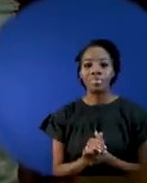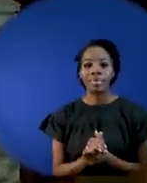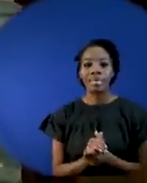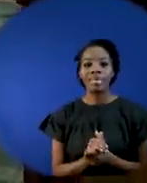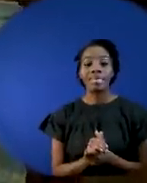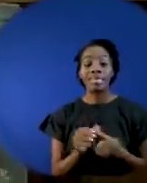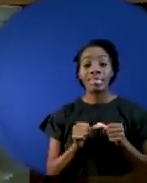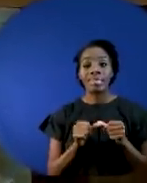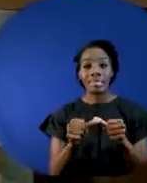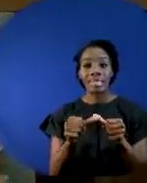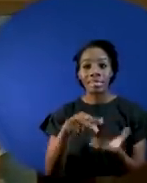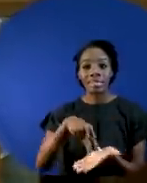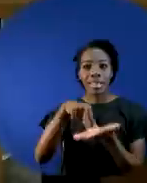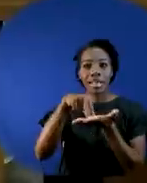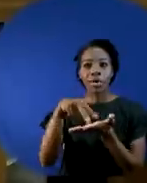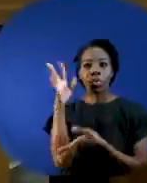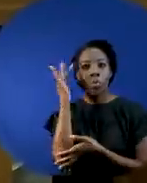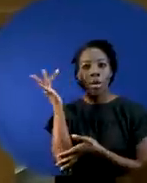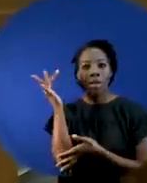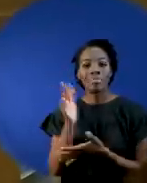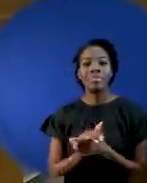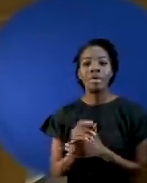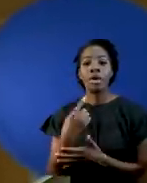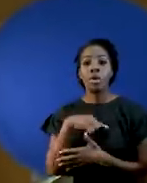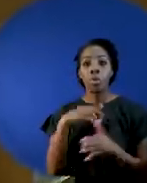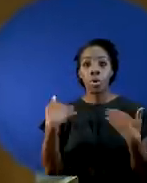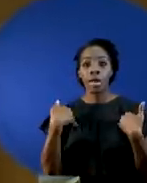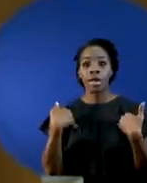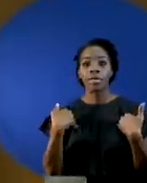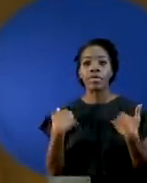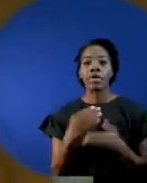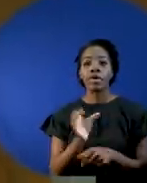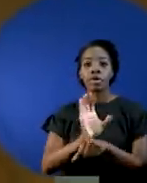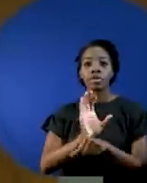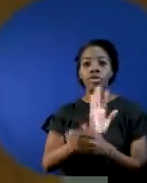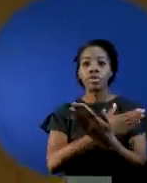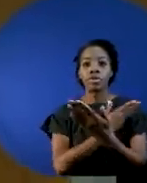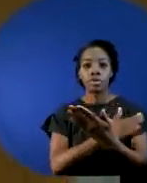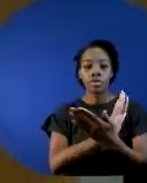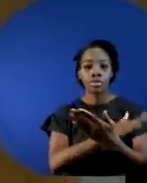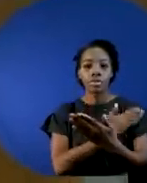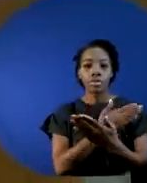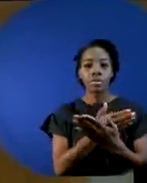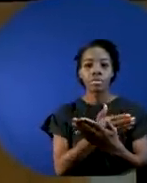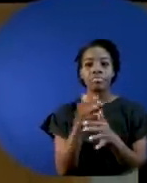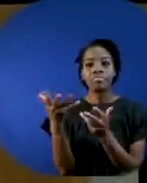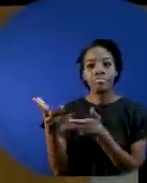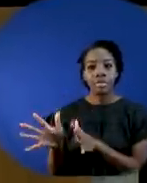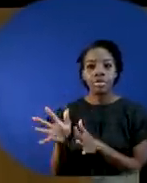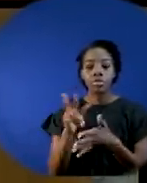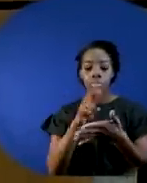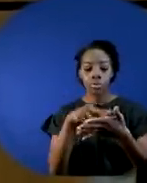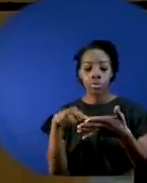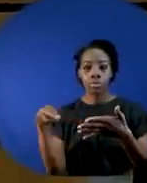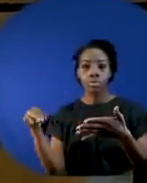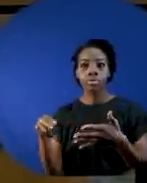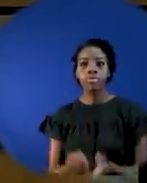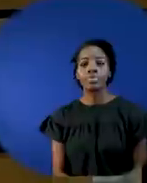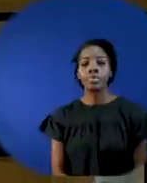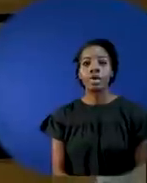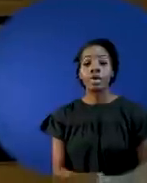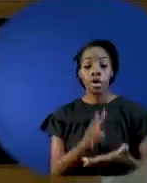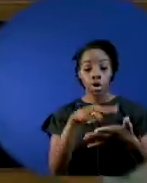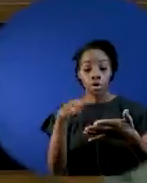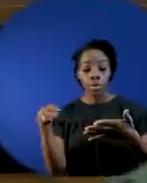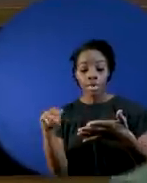continue to stand, because we will have our congregational hymn at the end of the reading. Our reading